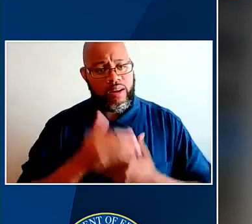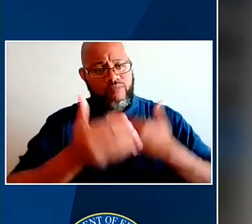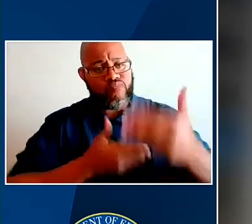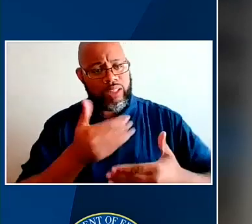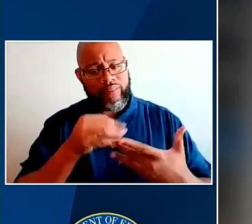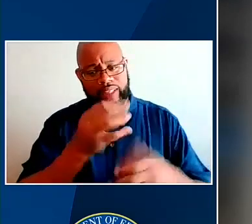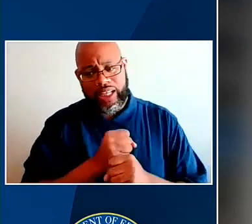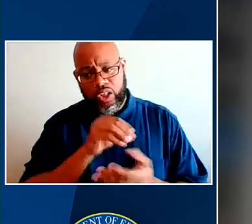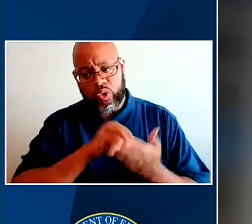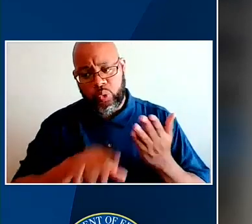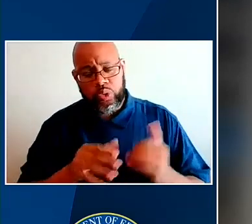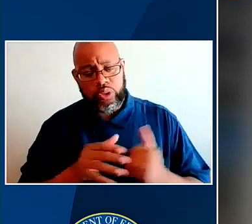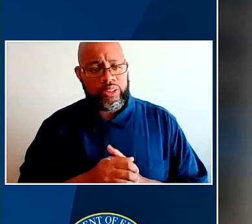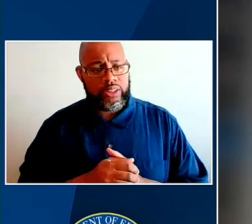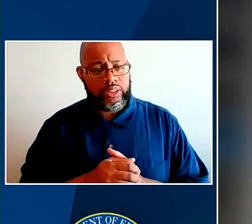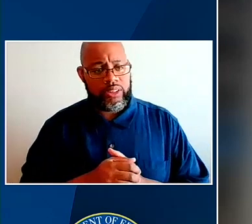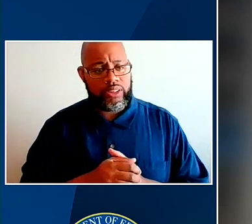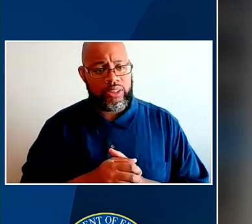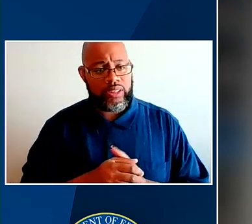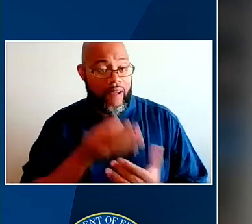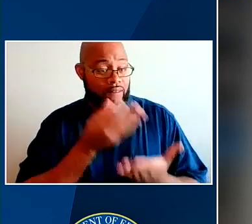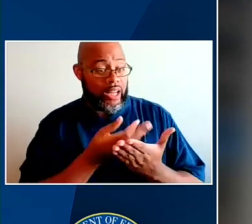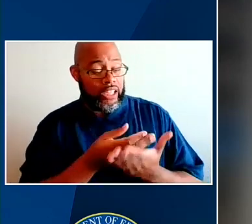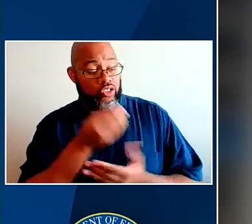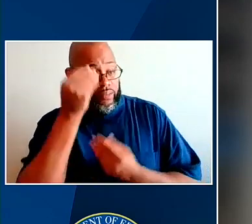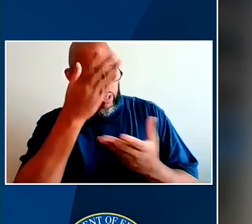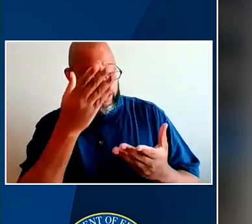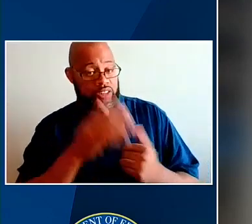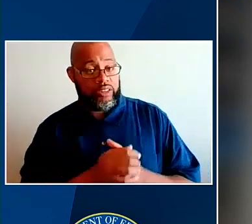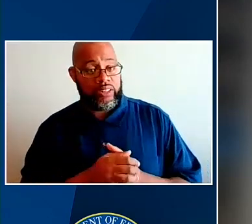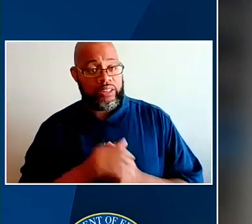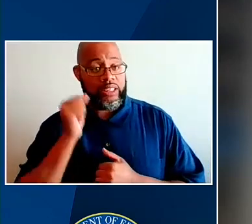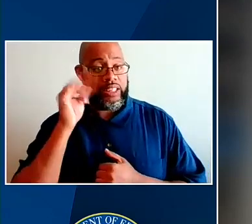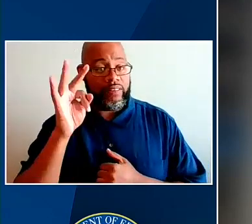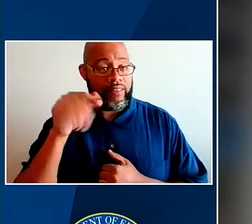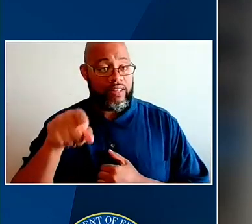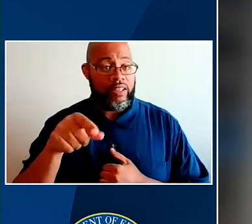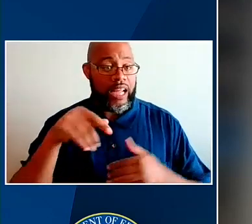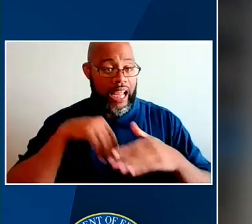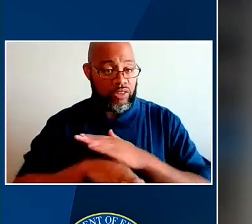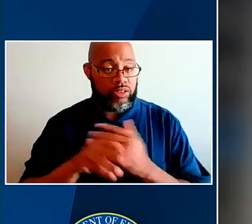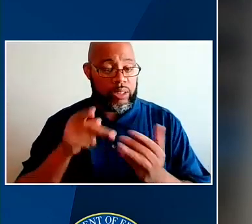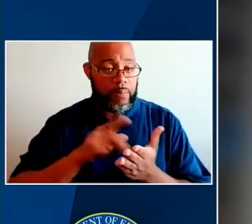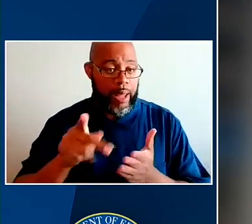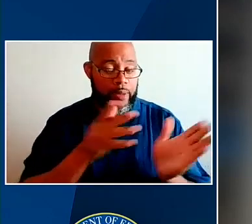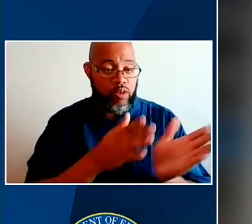getting students financial information if they are entering into payment